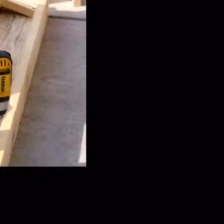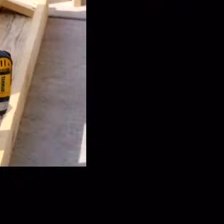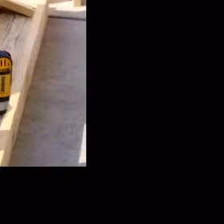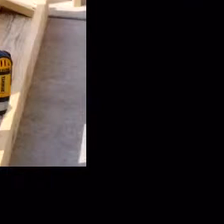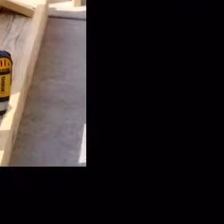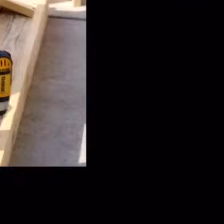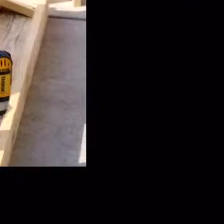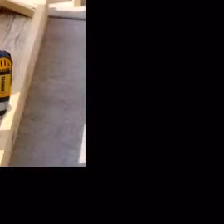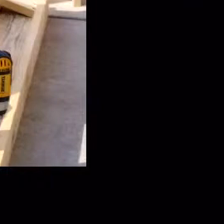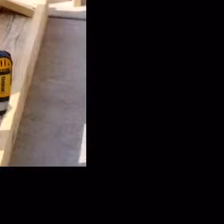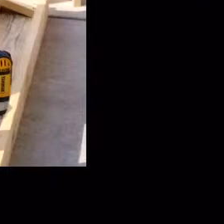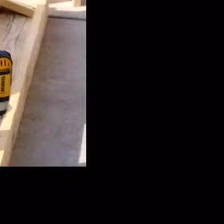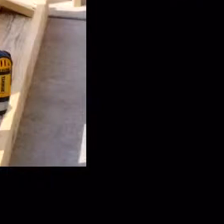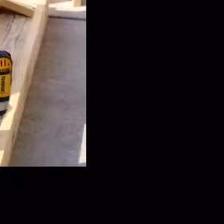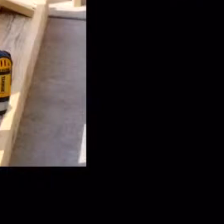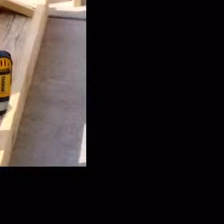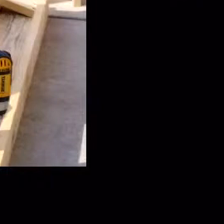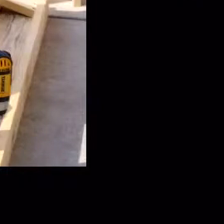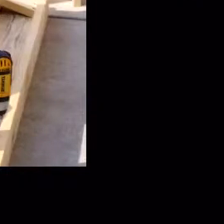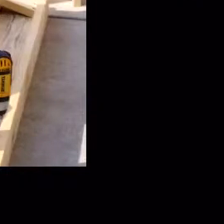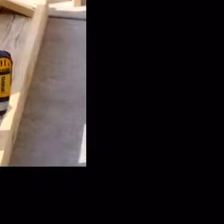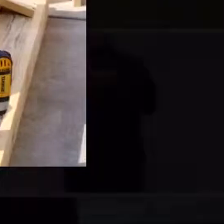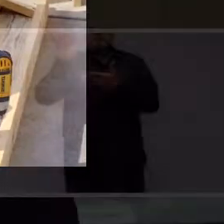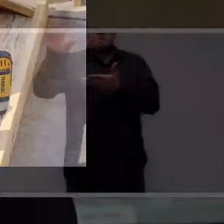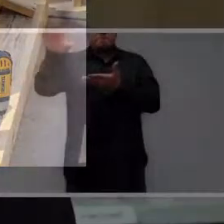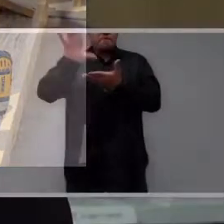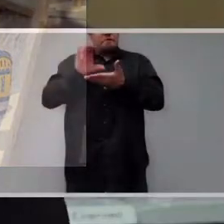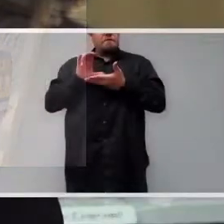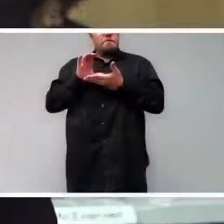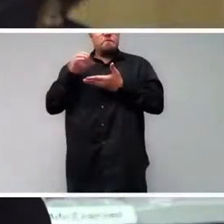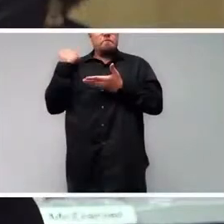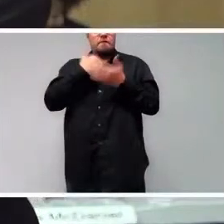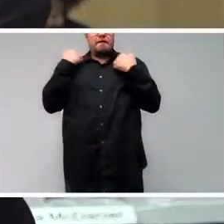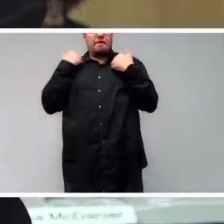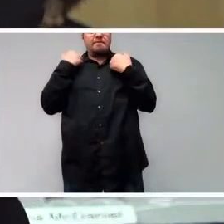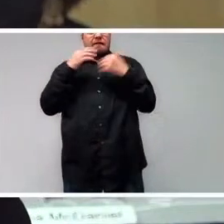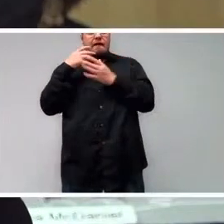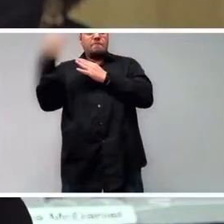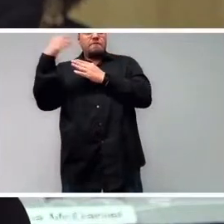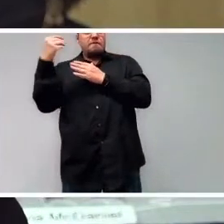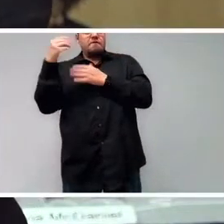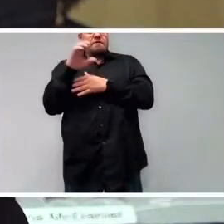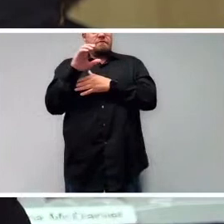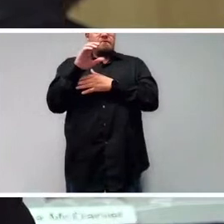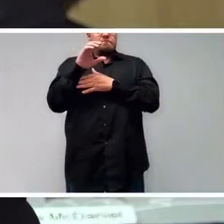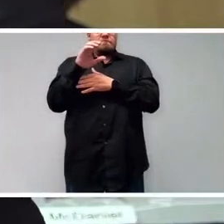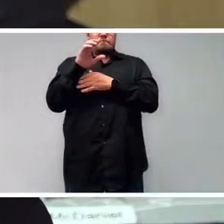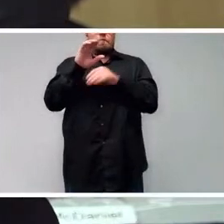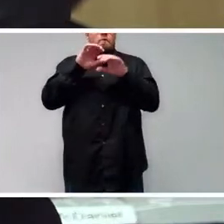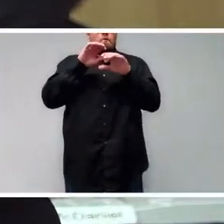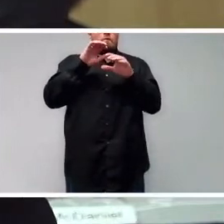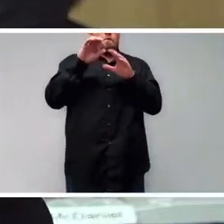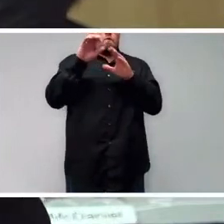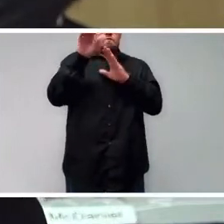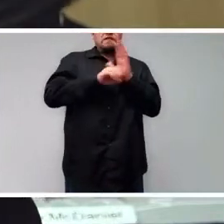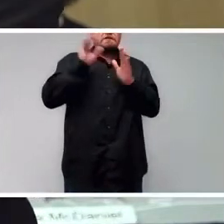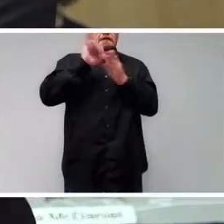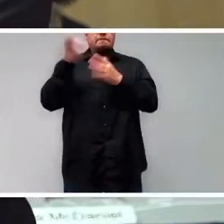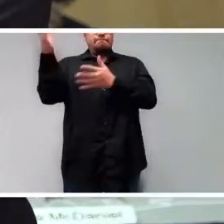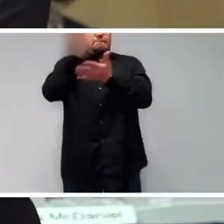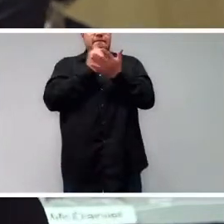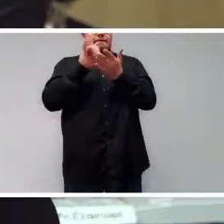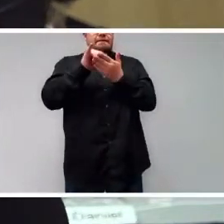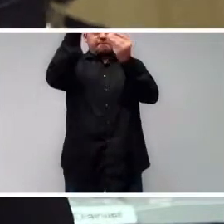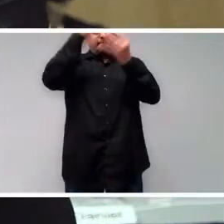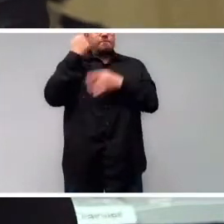know is to track it. So we have an outside organization out of Eugene, Oregon that collects this data for us. And the